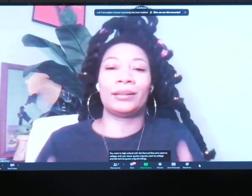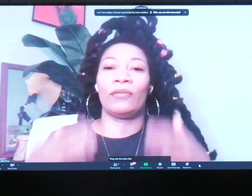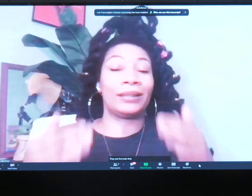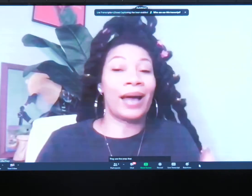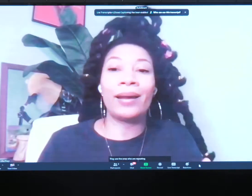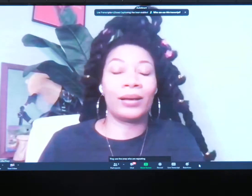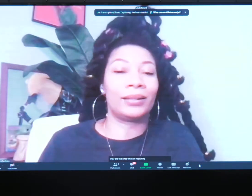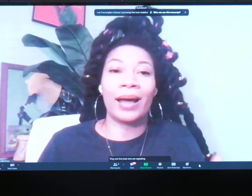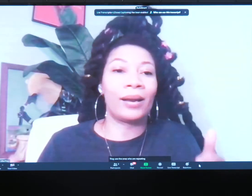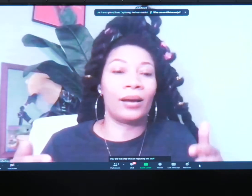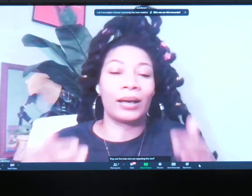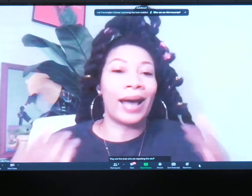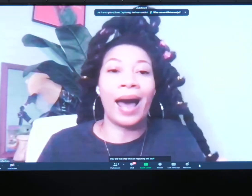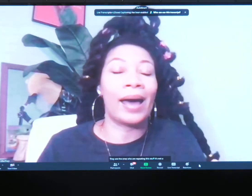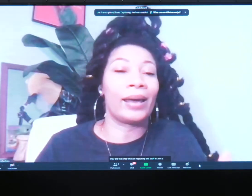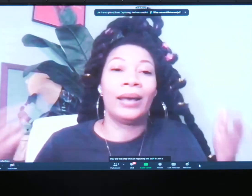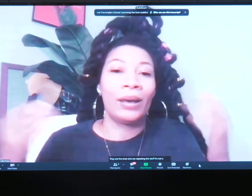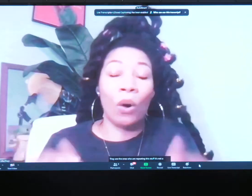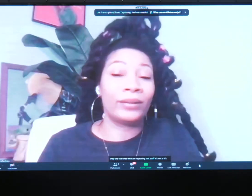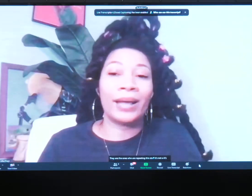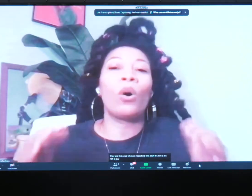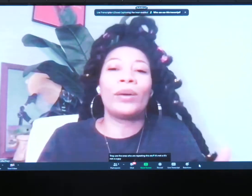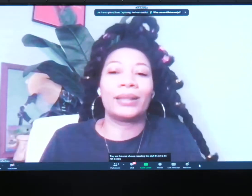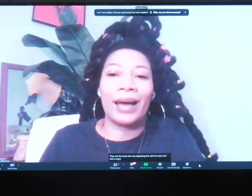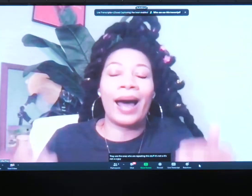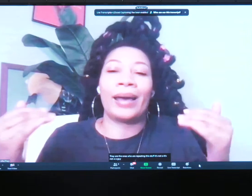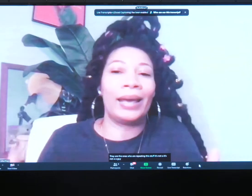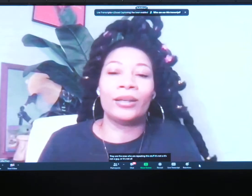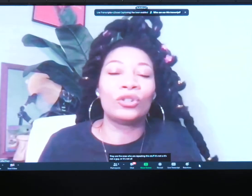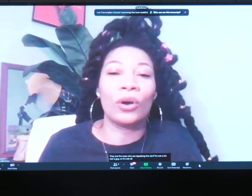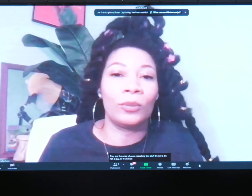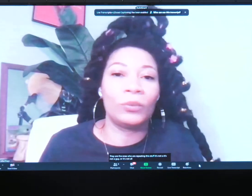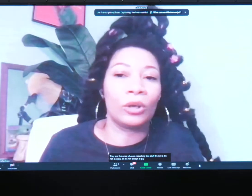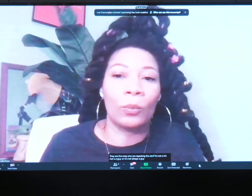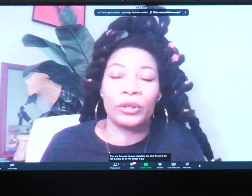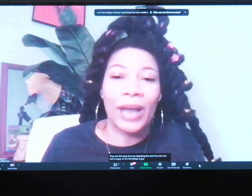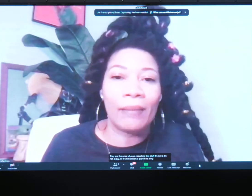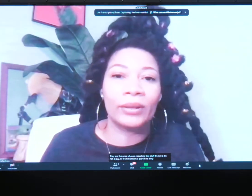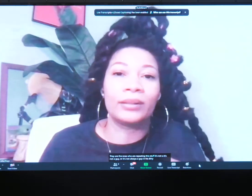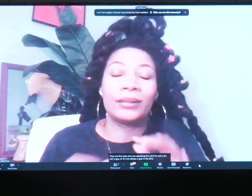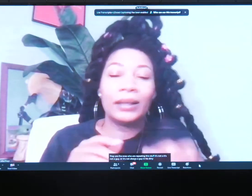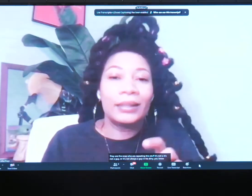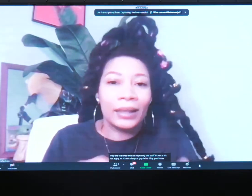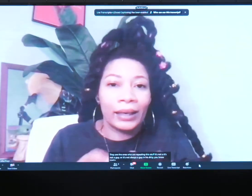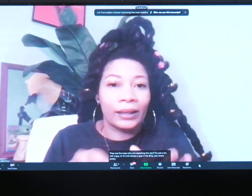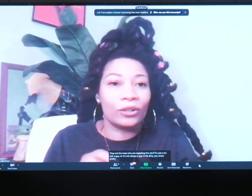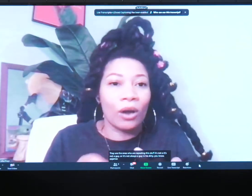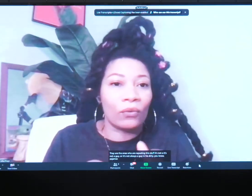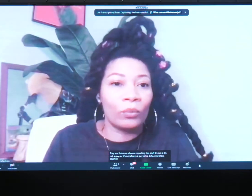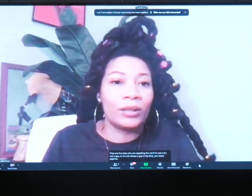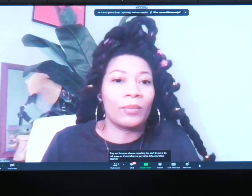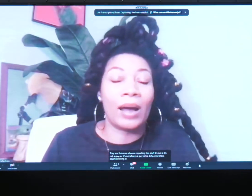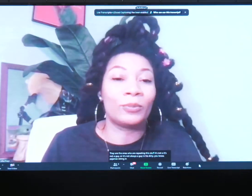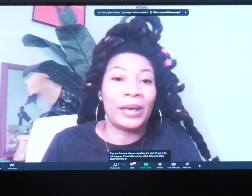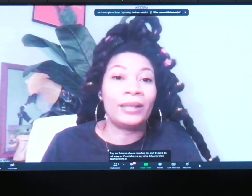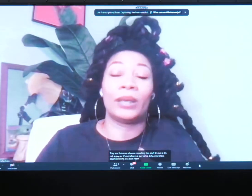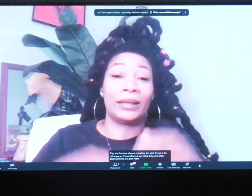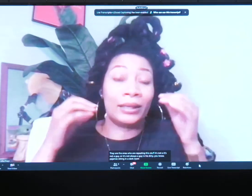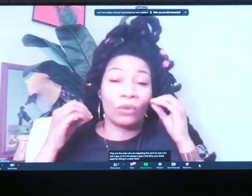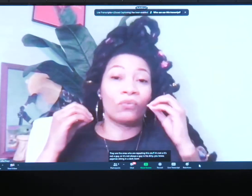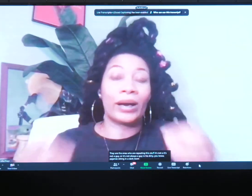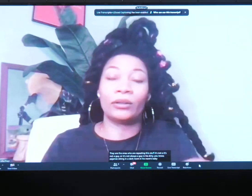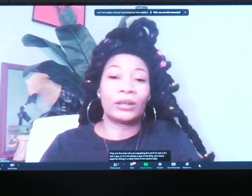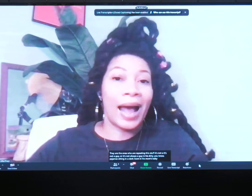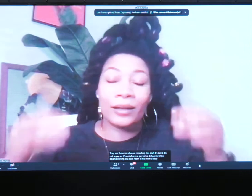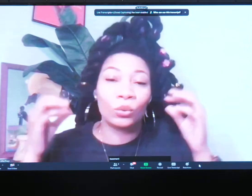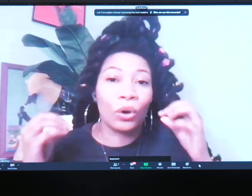repeating this stuff. It's not a guy, or it's not always a guy in his dirty, pajamas sitting in a dark room in his mom's basement. And